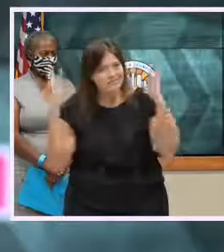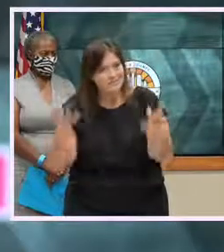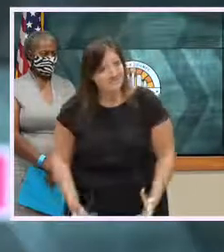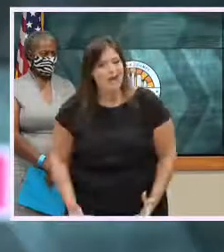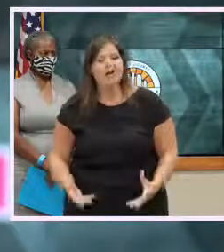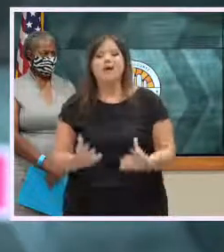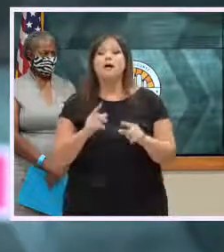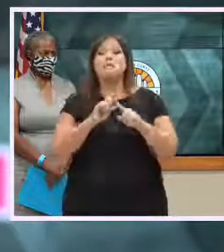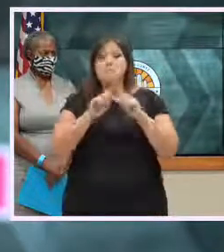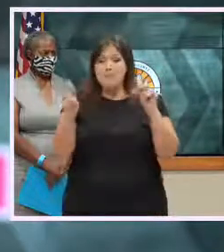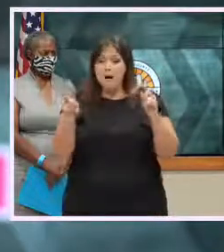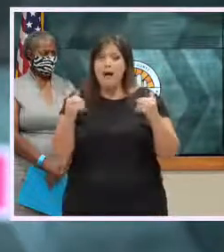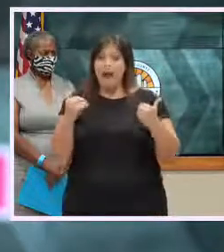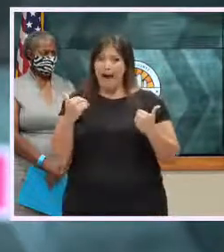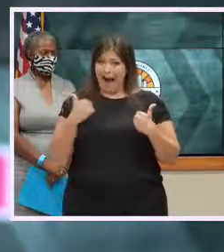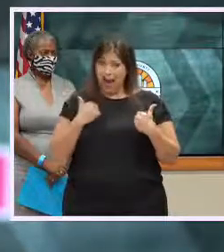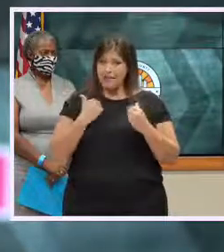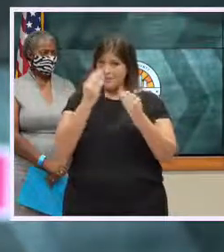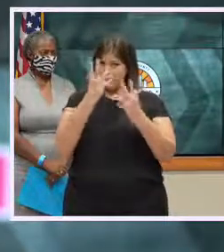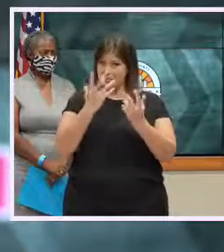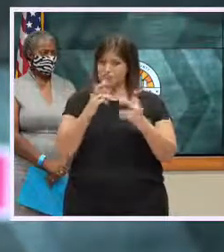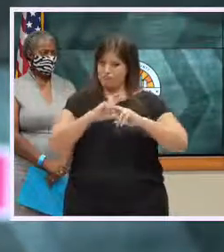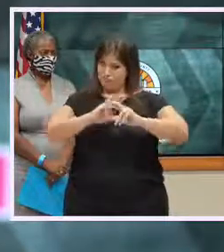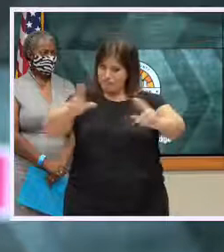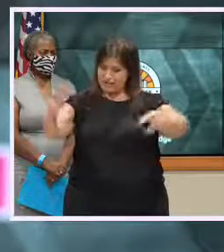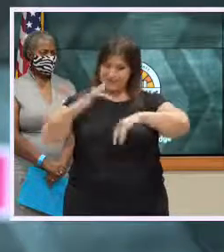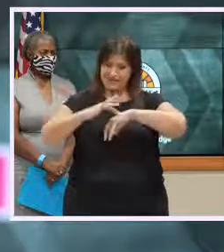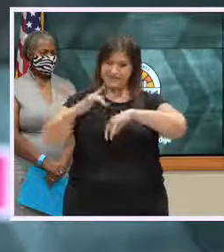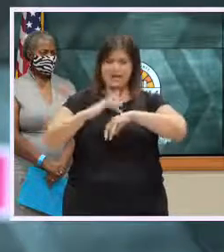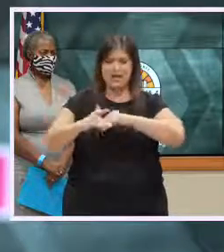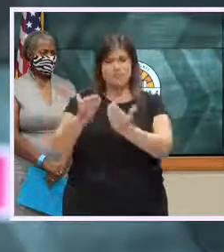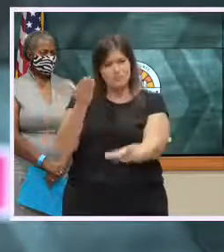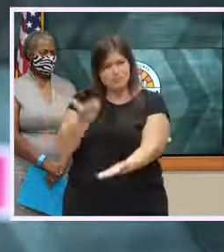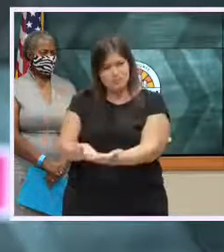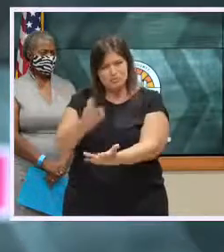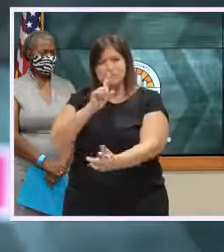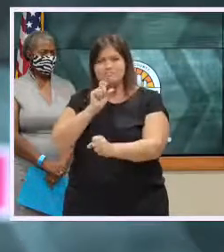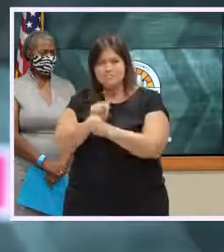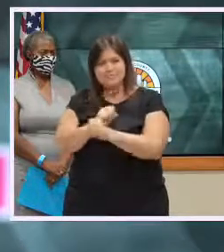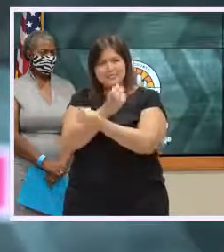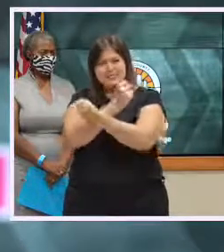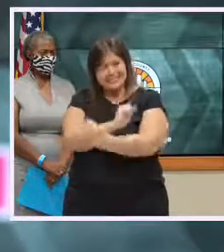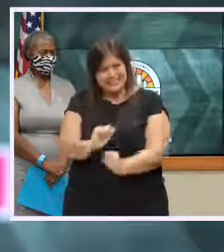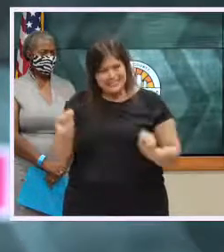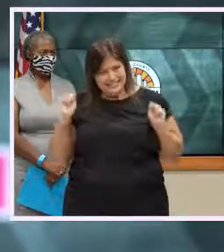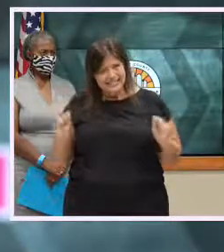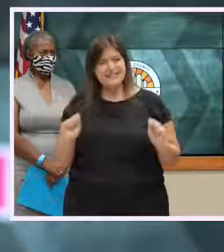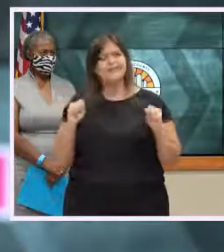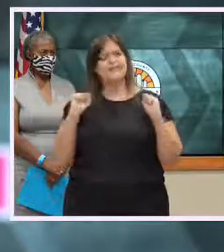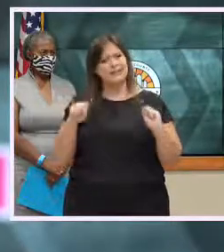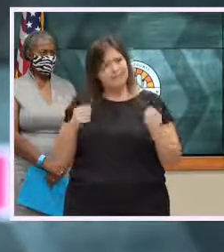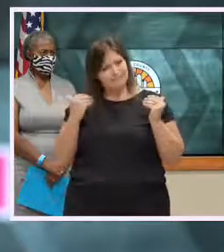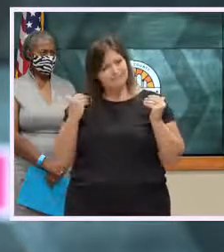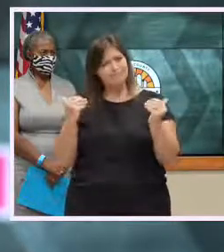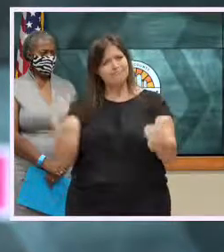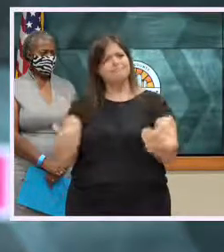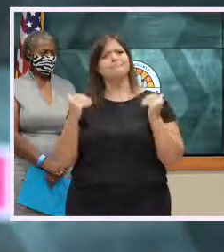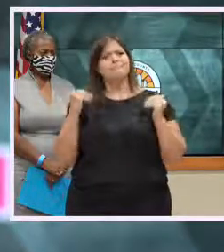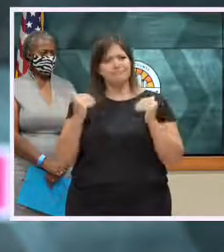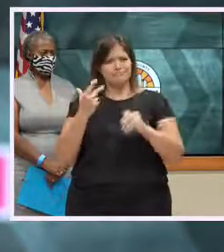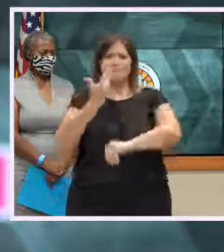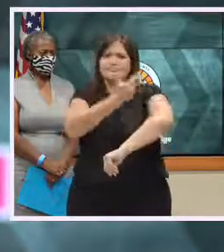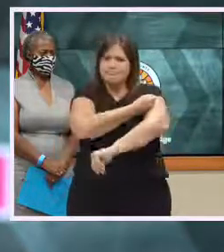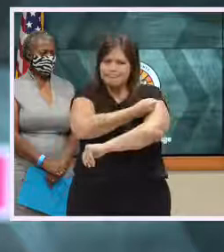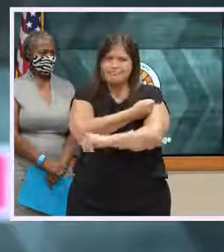credible information from health experts that points to the conclusion that there are vaccines that are